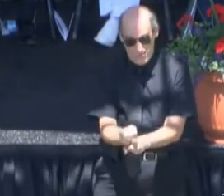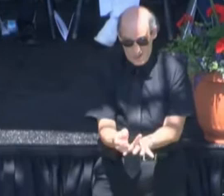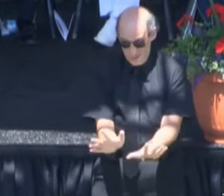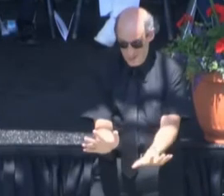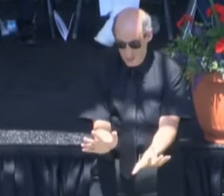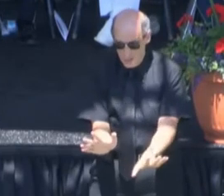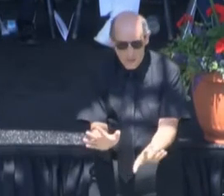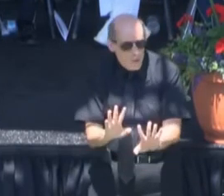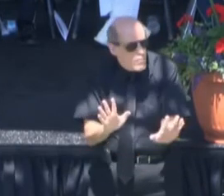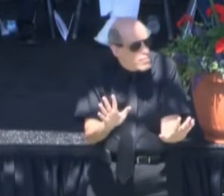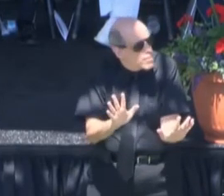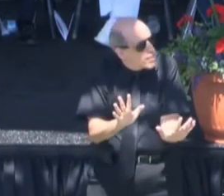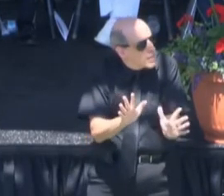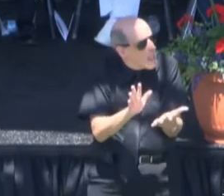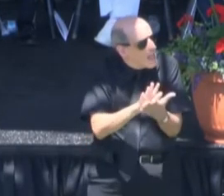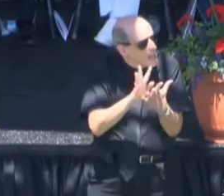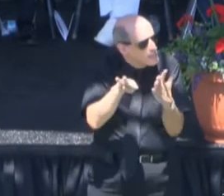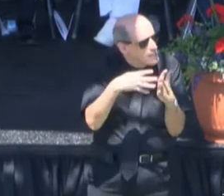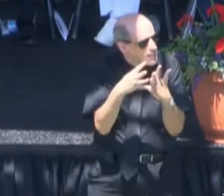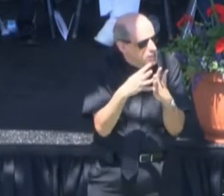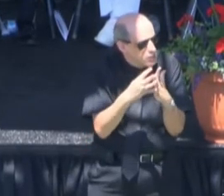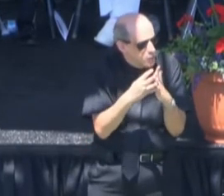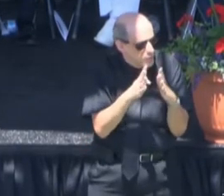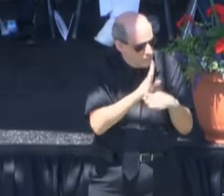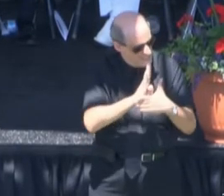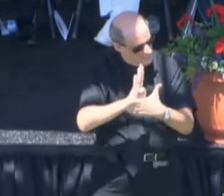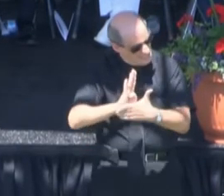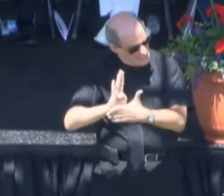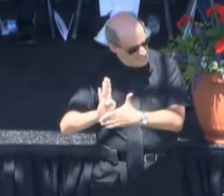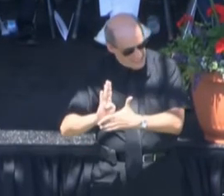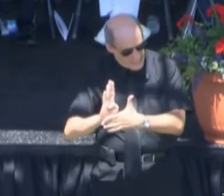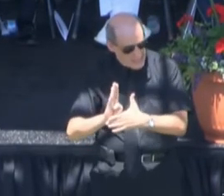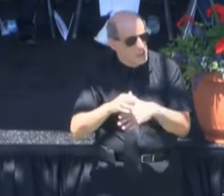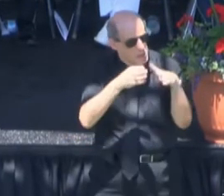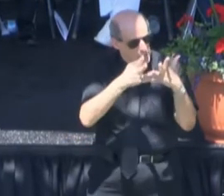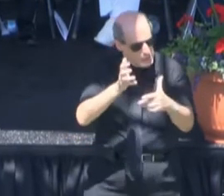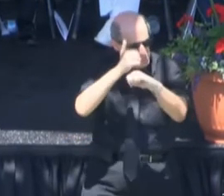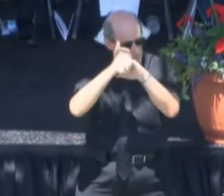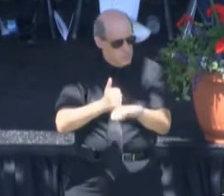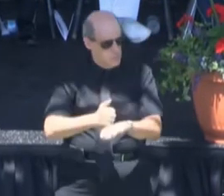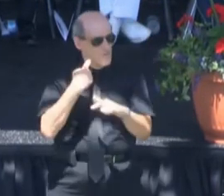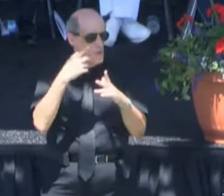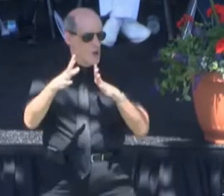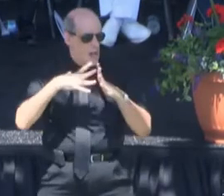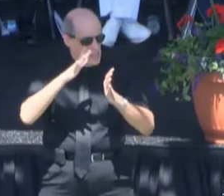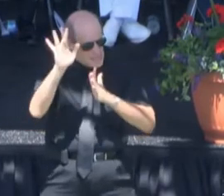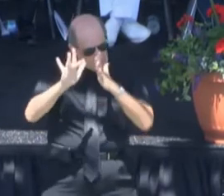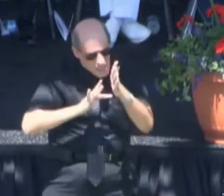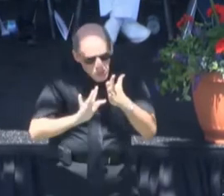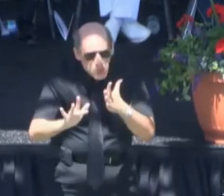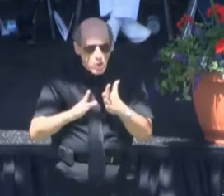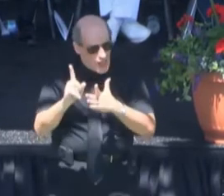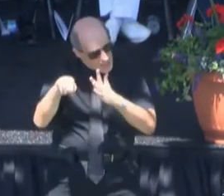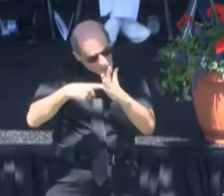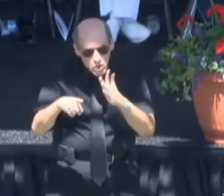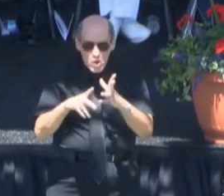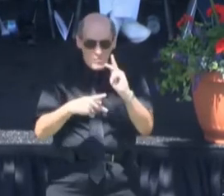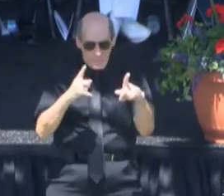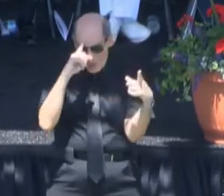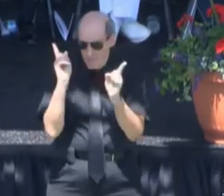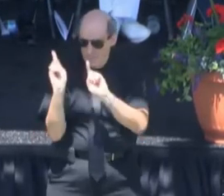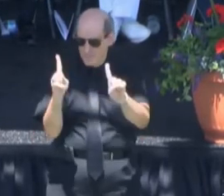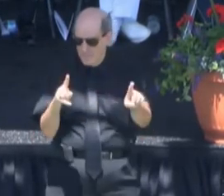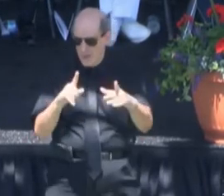As what little slack in the Academy's schedule rapidly evaporated and plans were crafted to cancel holidays and rumors started circulating about deferred